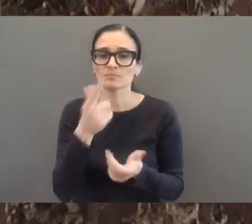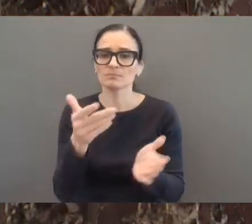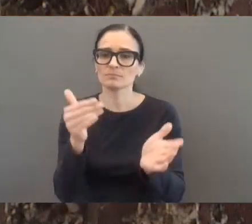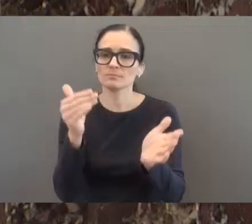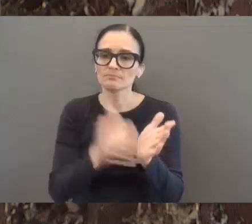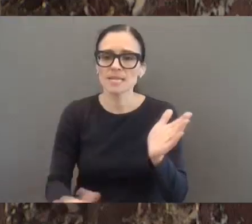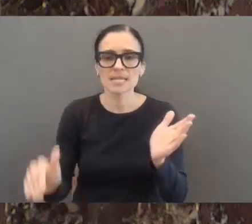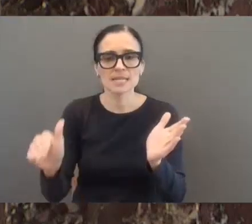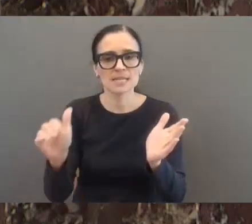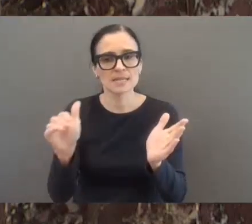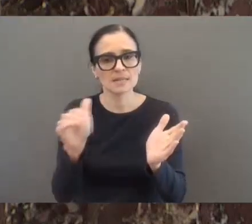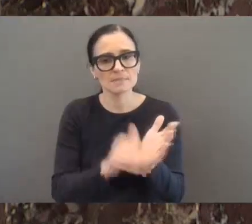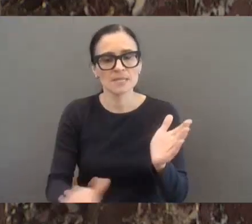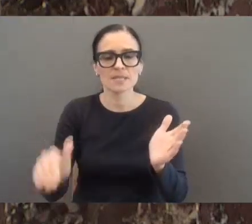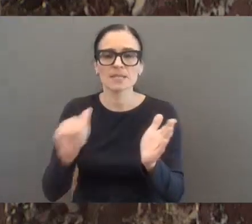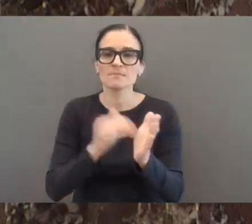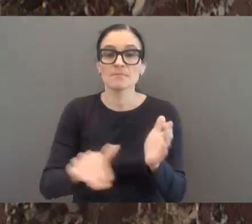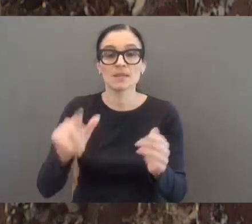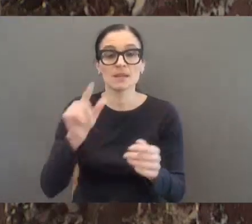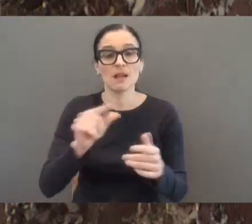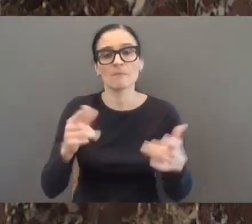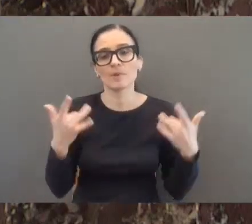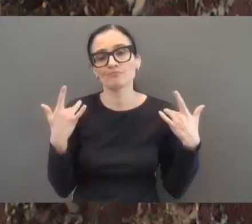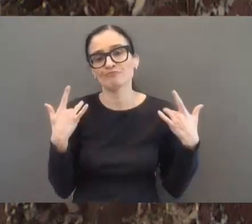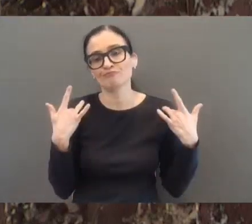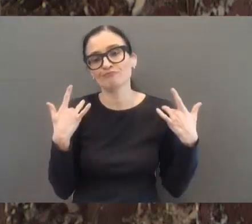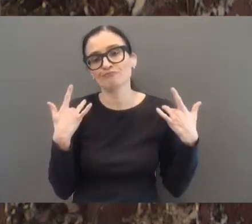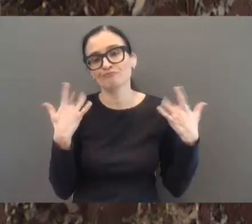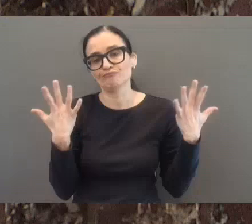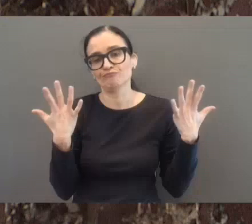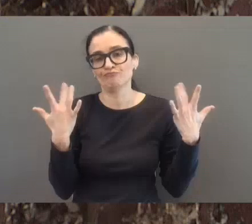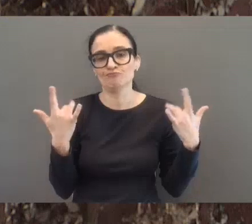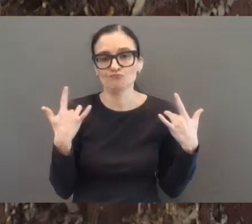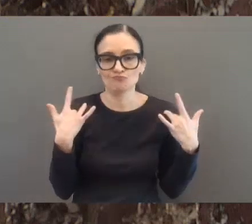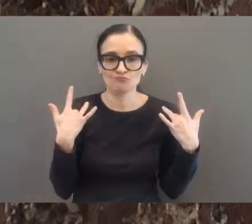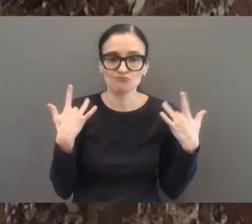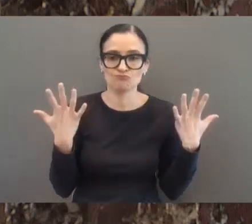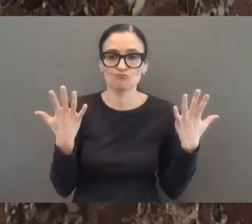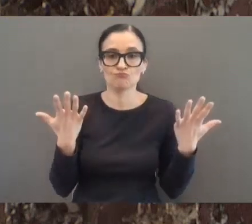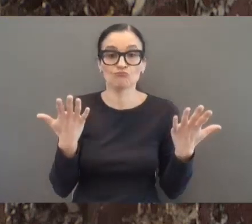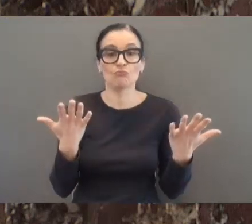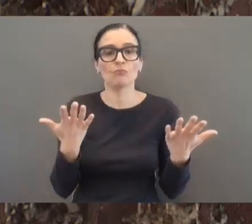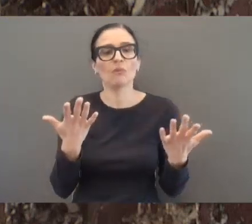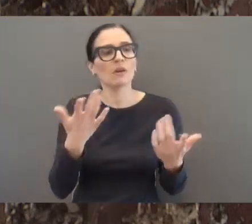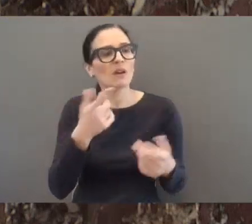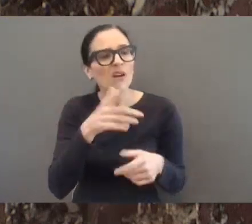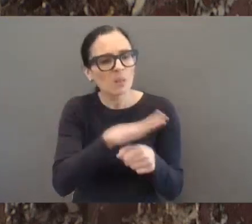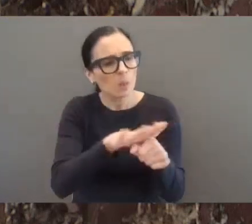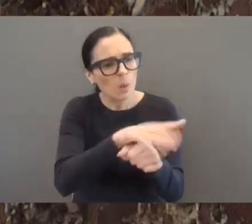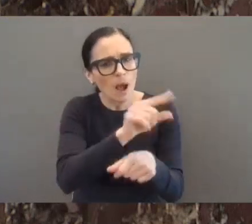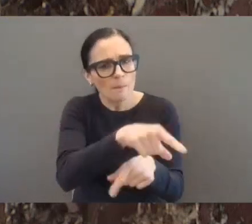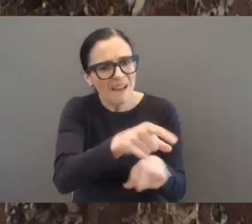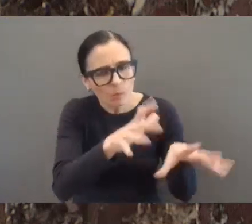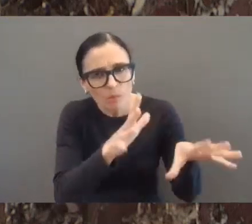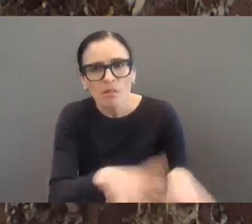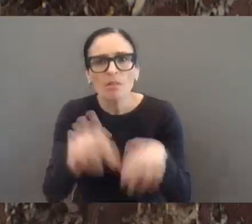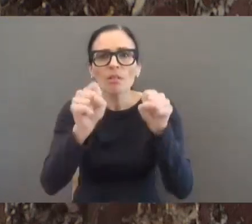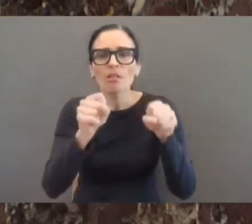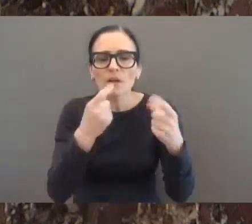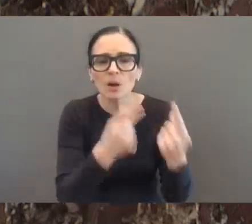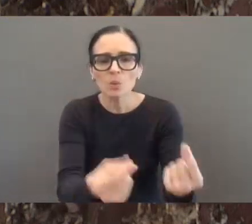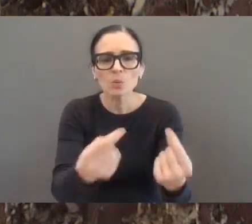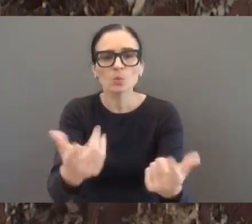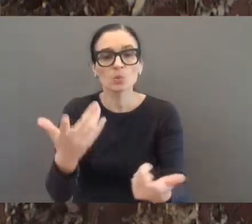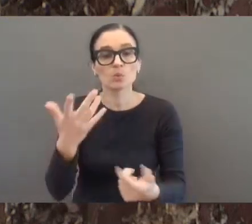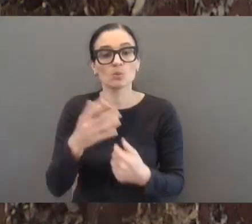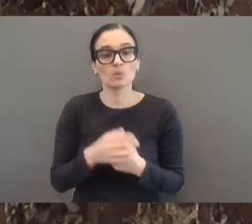local governments to pick up the slack. Southern Vancouver Island municipalities are deeply concerned about paying